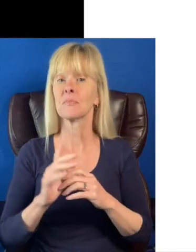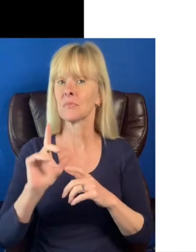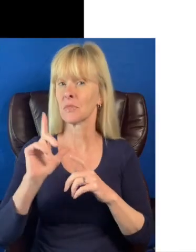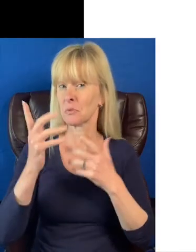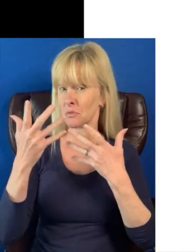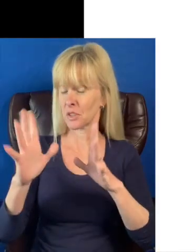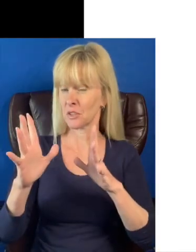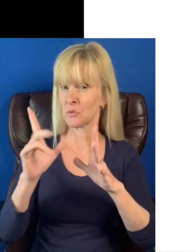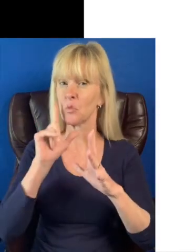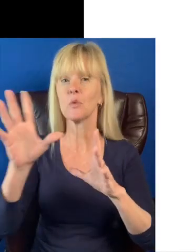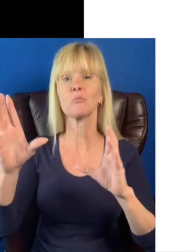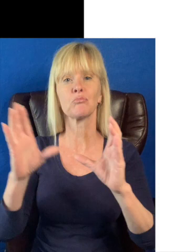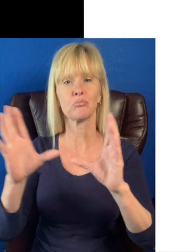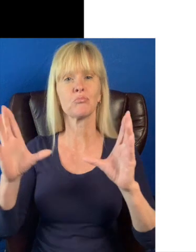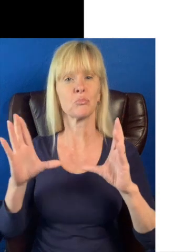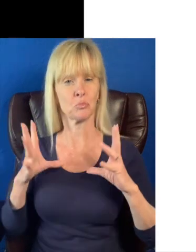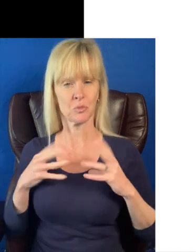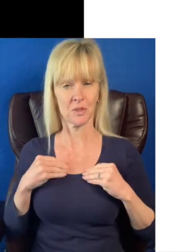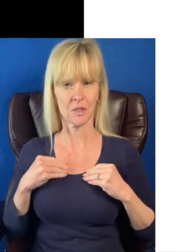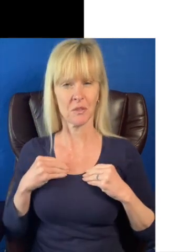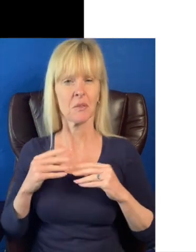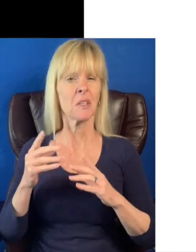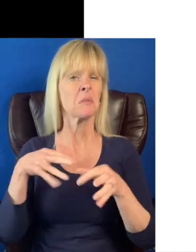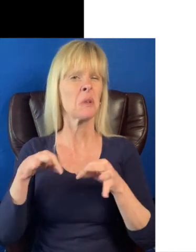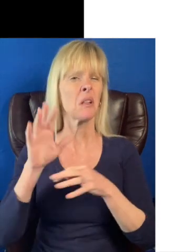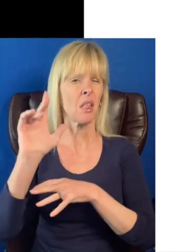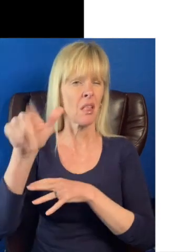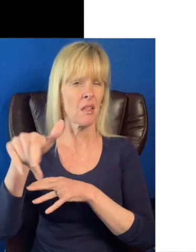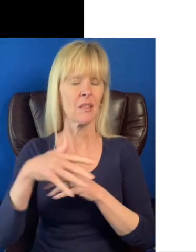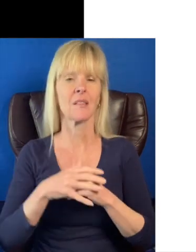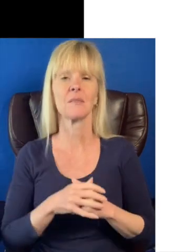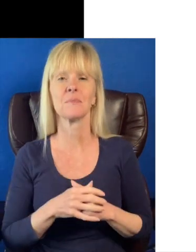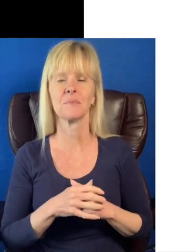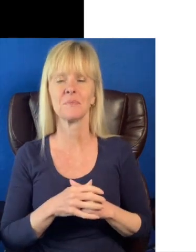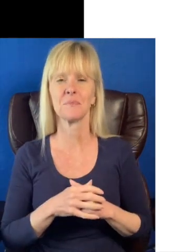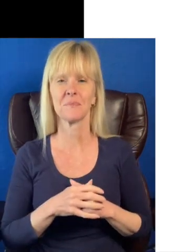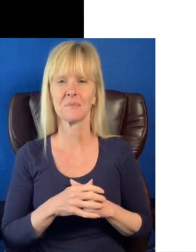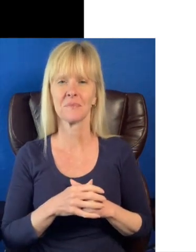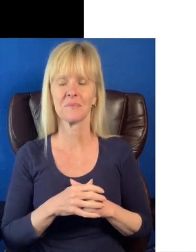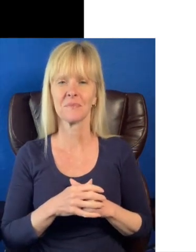At the end, you will receive a certificate of attendance. We'll explain how to get that.